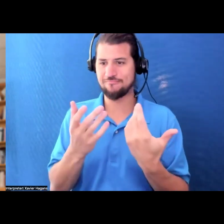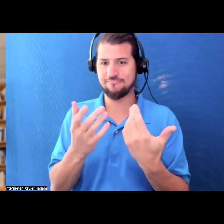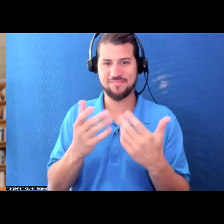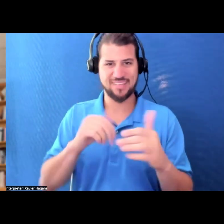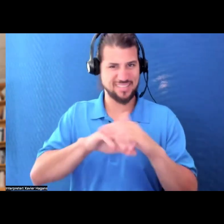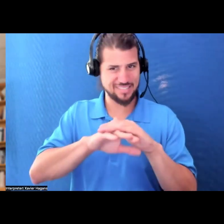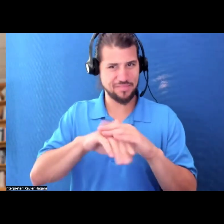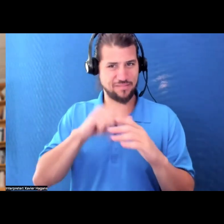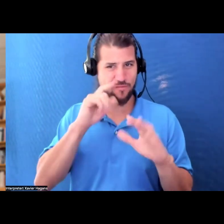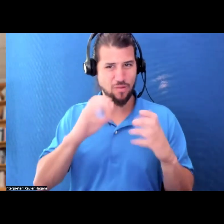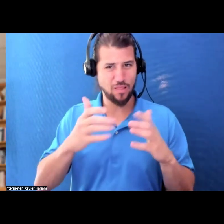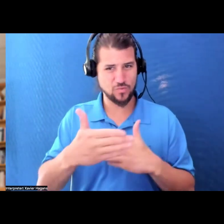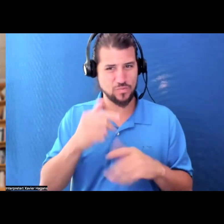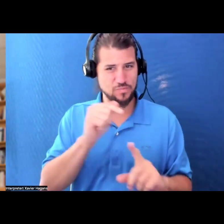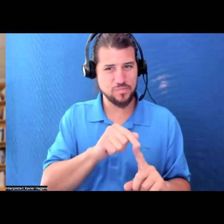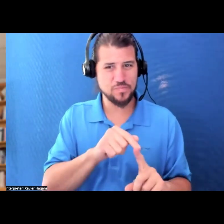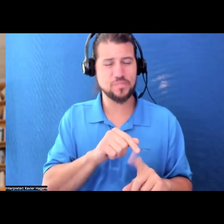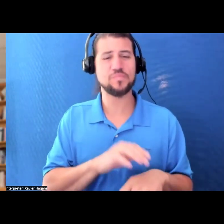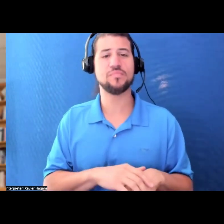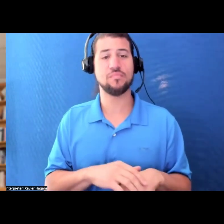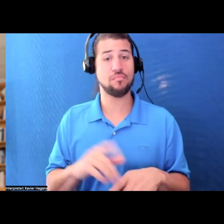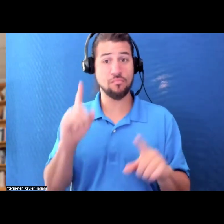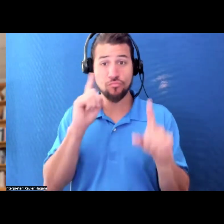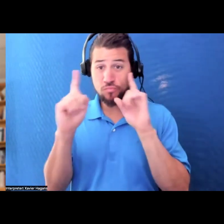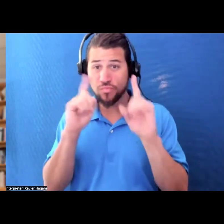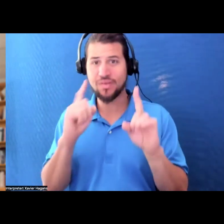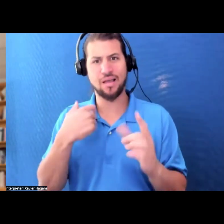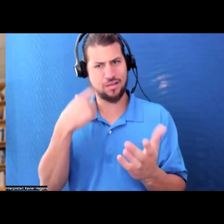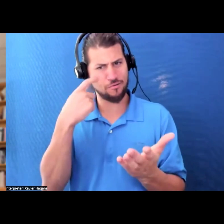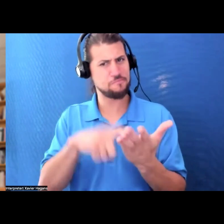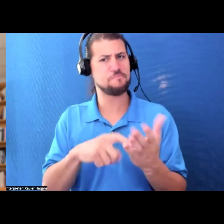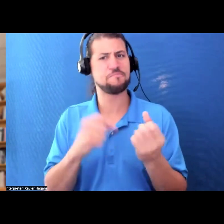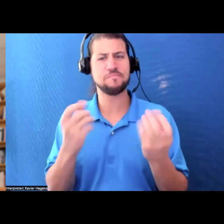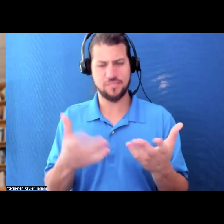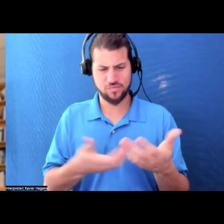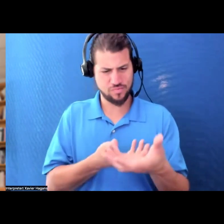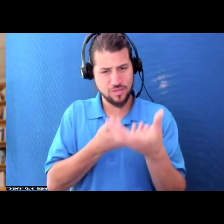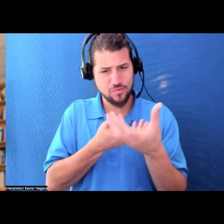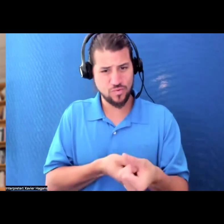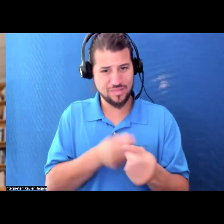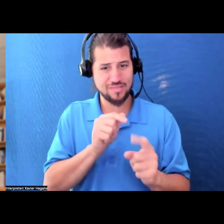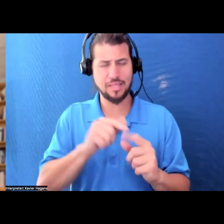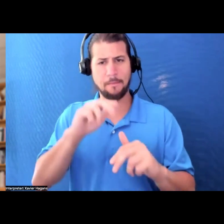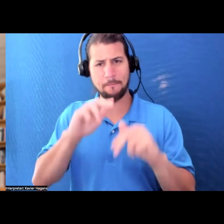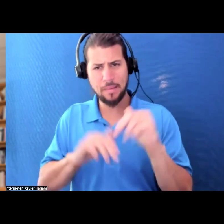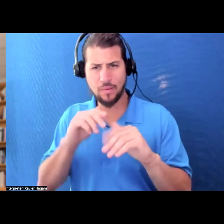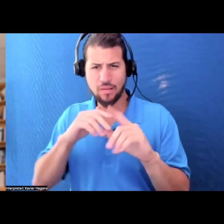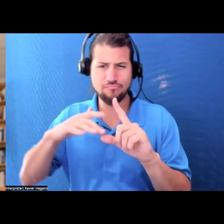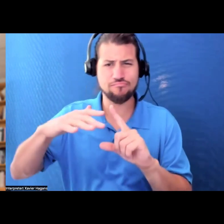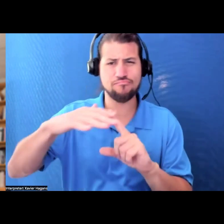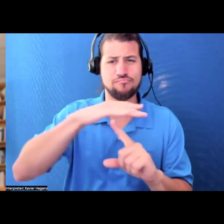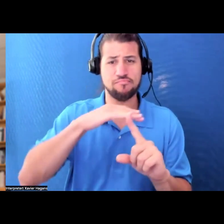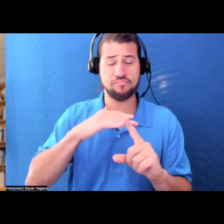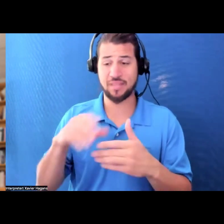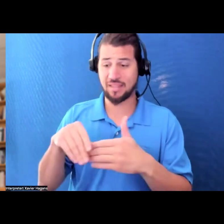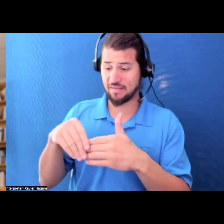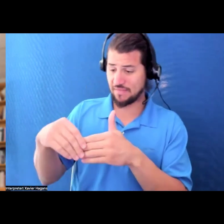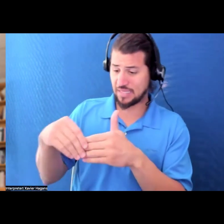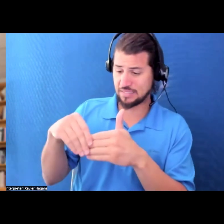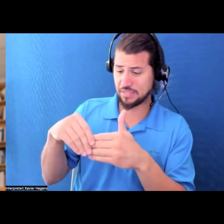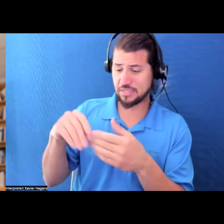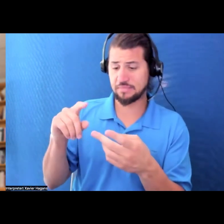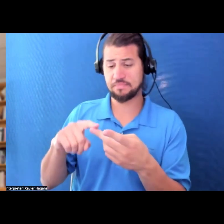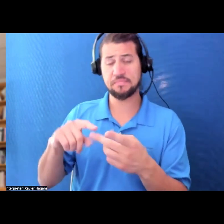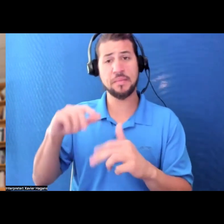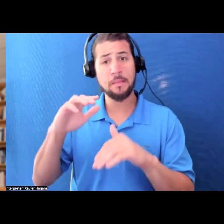there really was about trust and building the right context. I heard being flexible, building